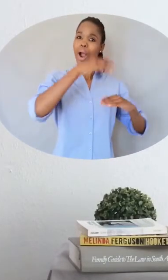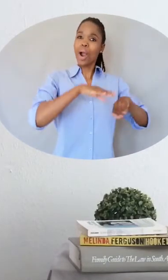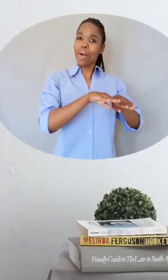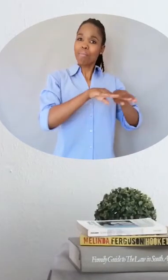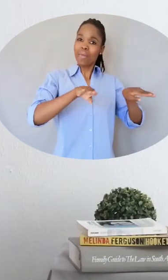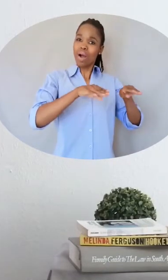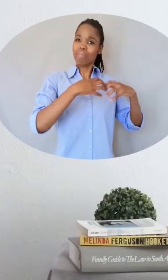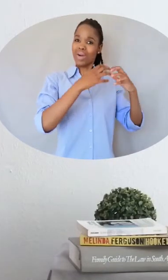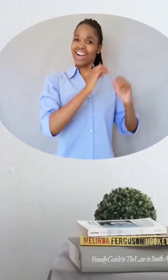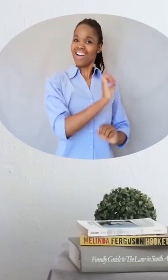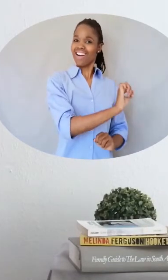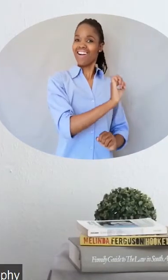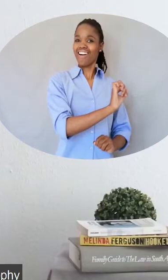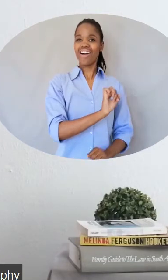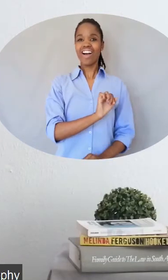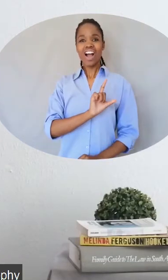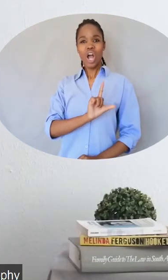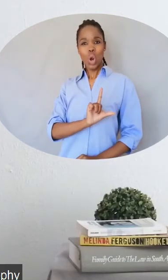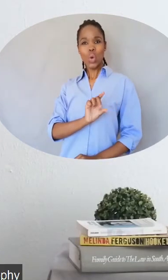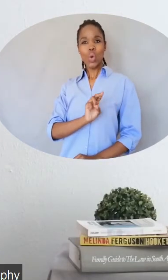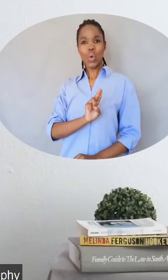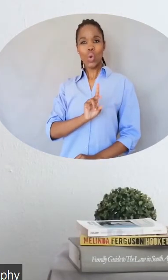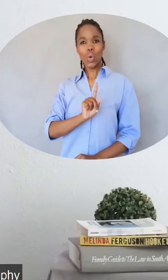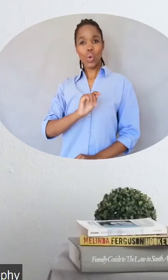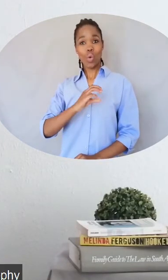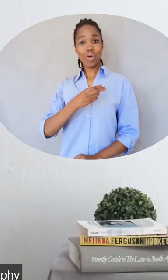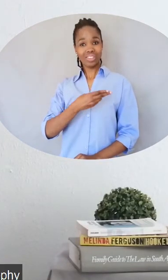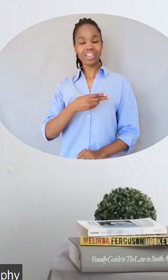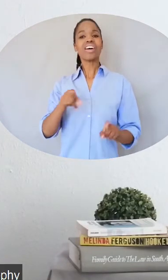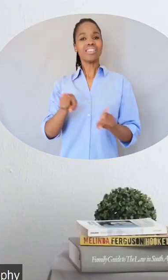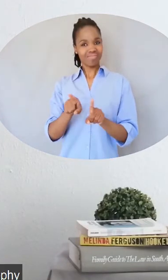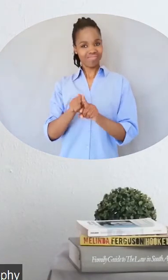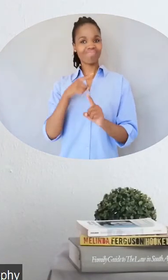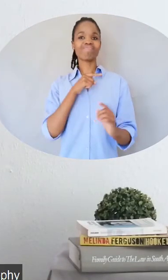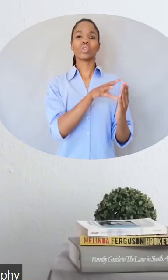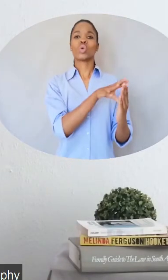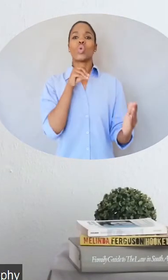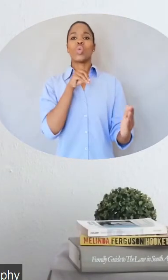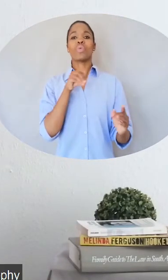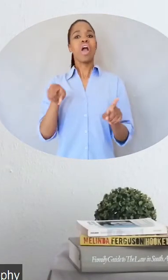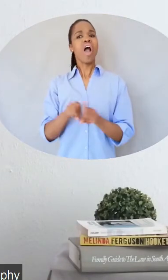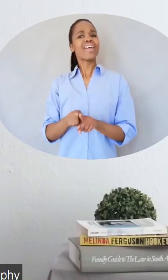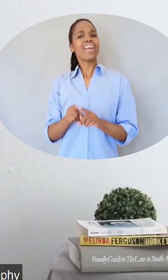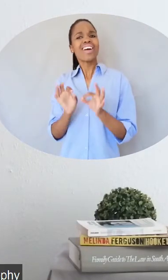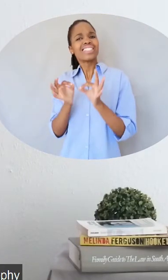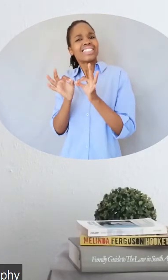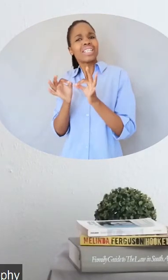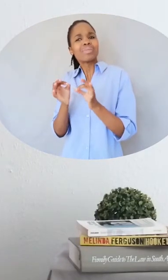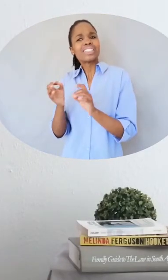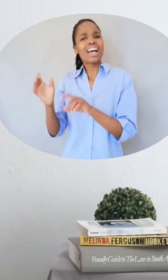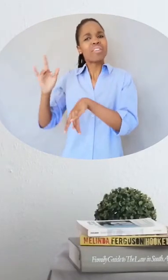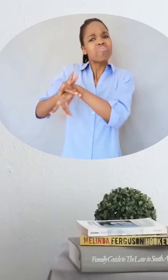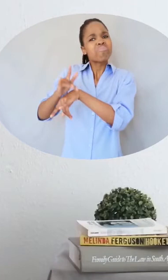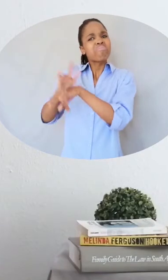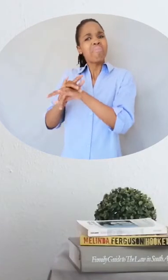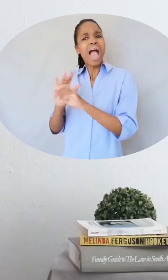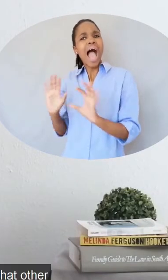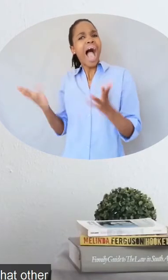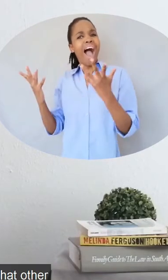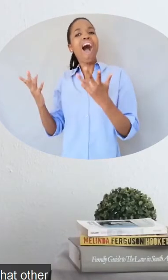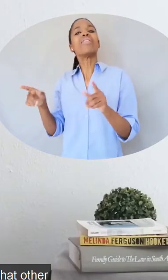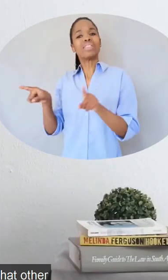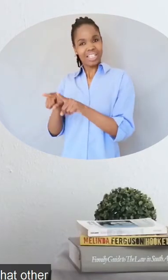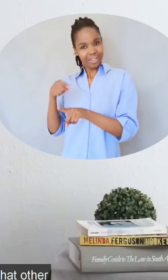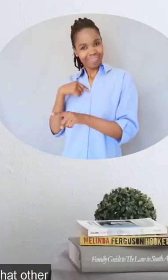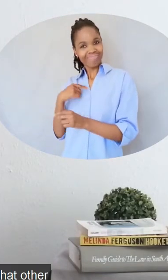as a podcaster, I also share the same philosophy of sharing my journey, my tips and